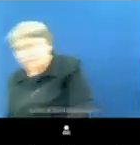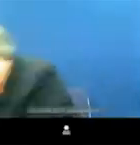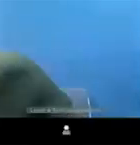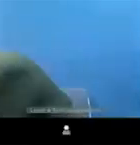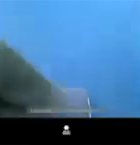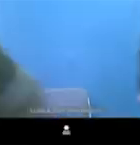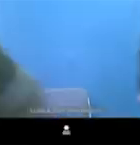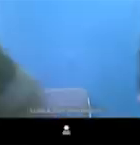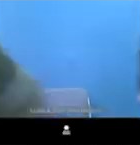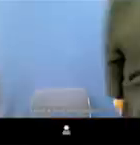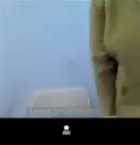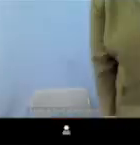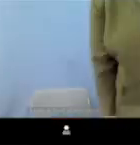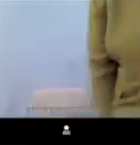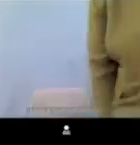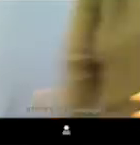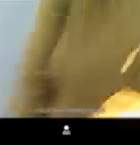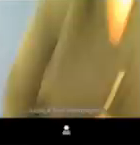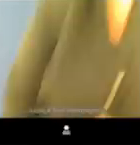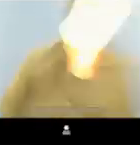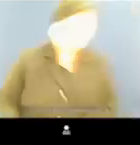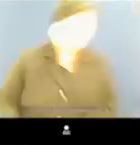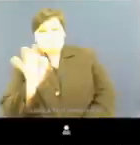So finally is the professional